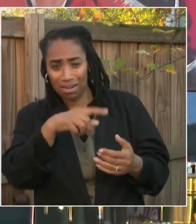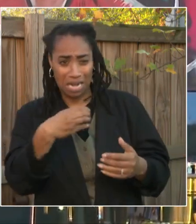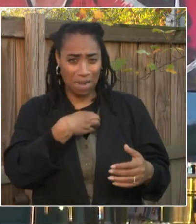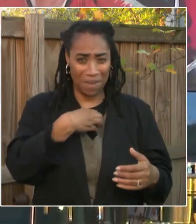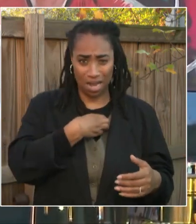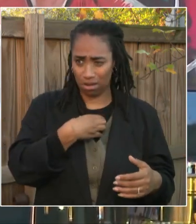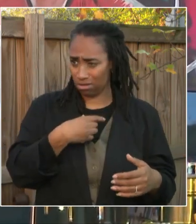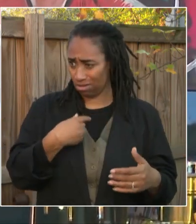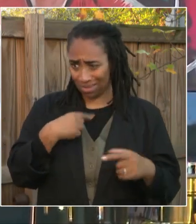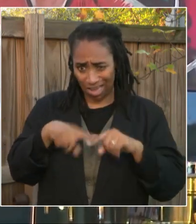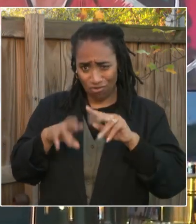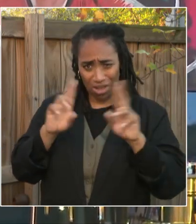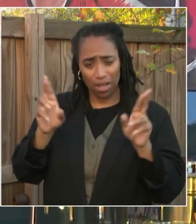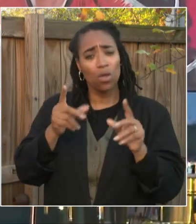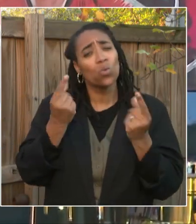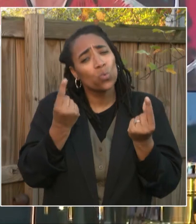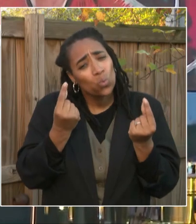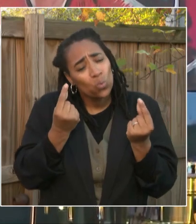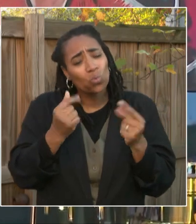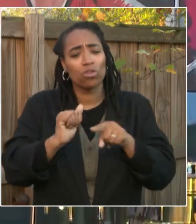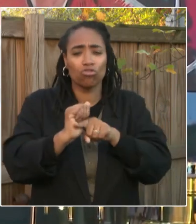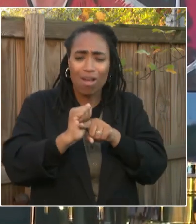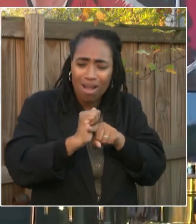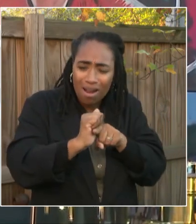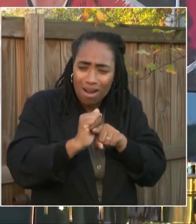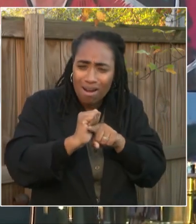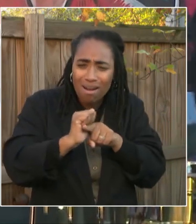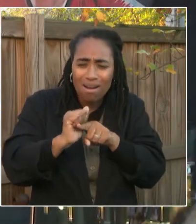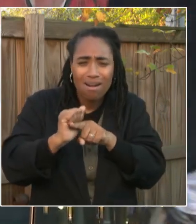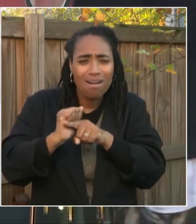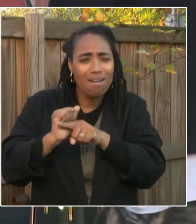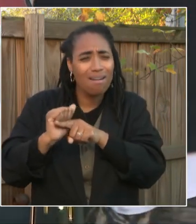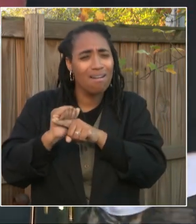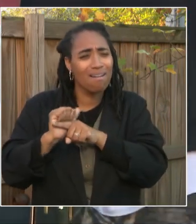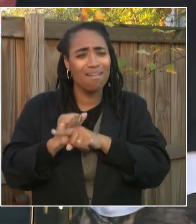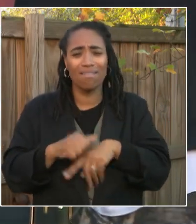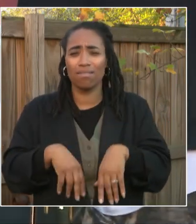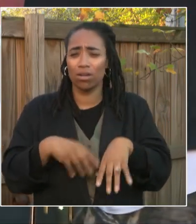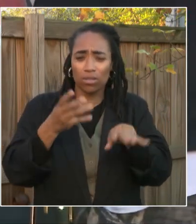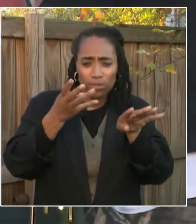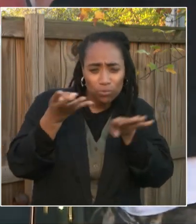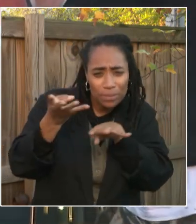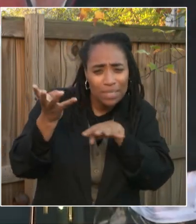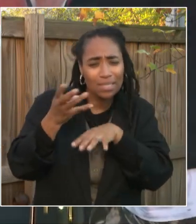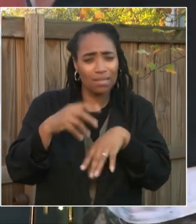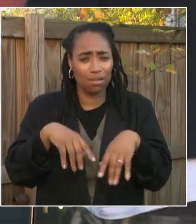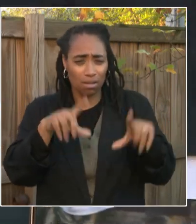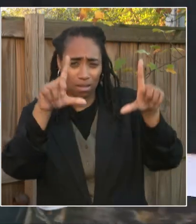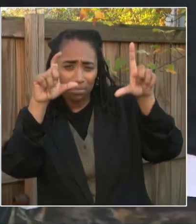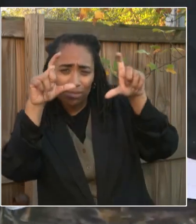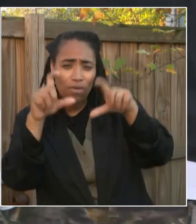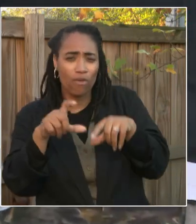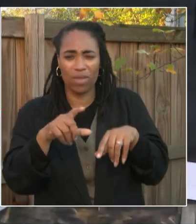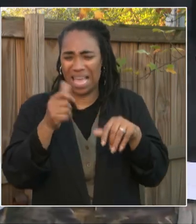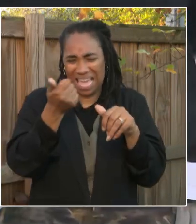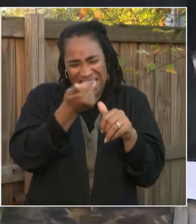streaming, photography, how to play go-go. Chef Angie is in here somewhere. Where's Chef Angie at?